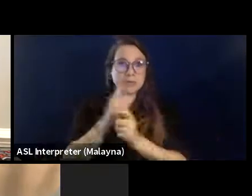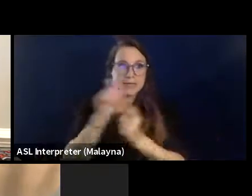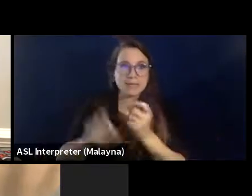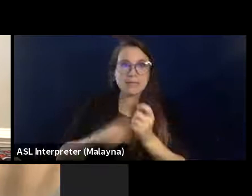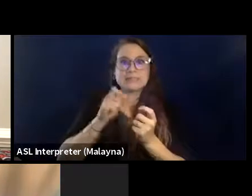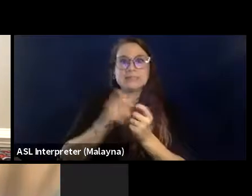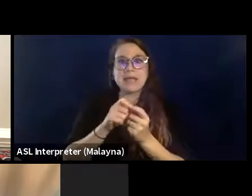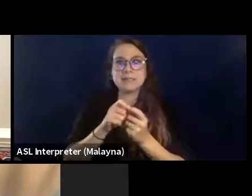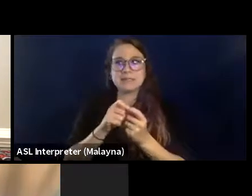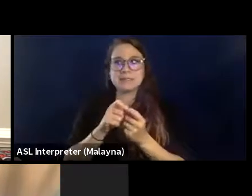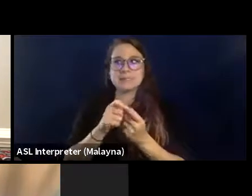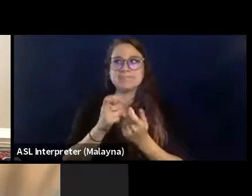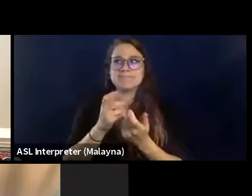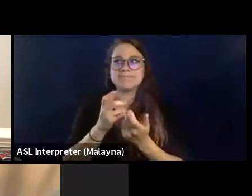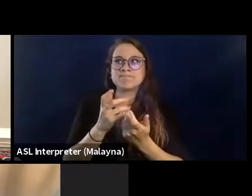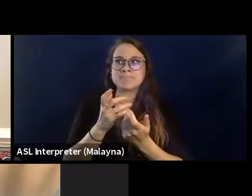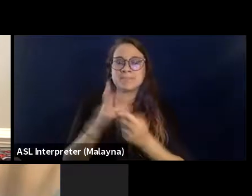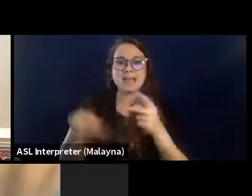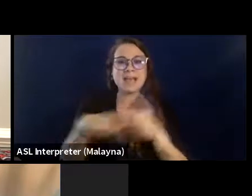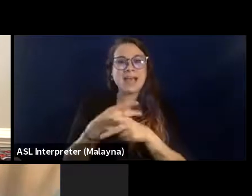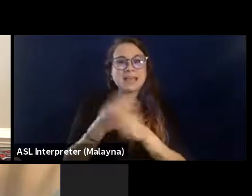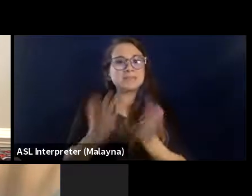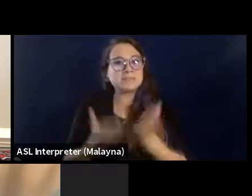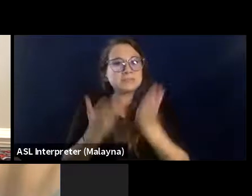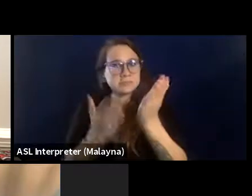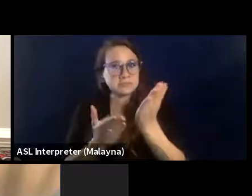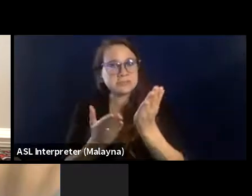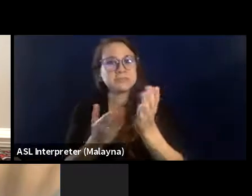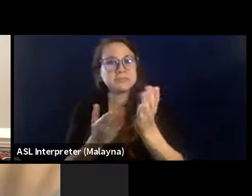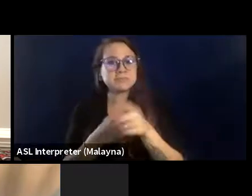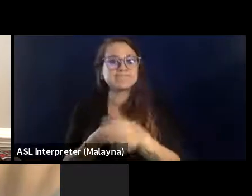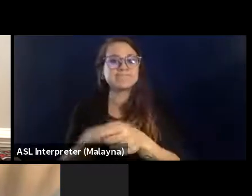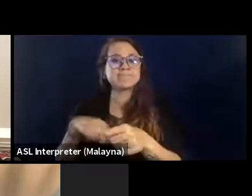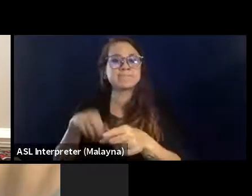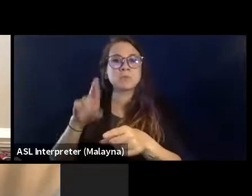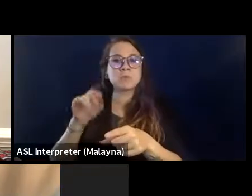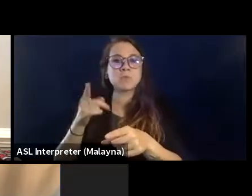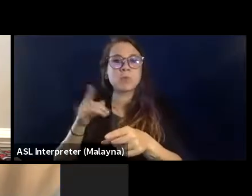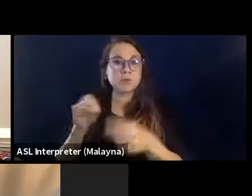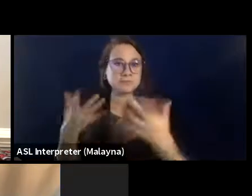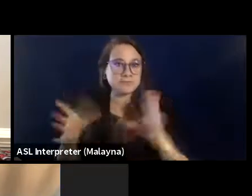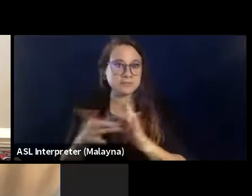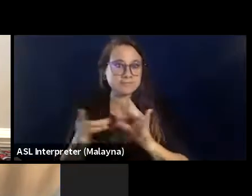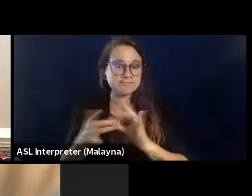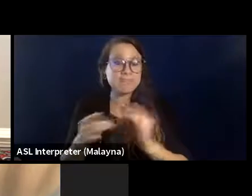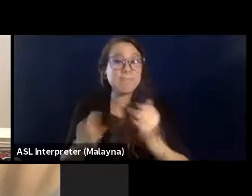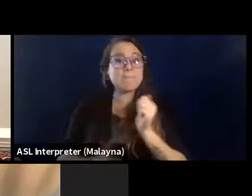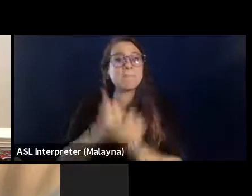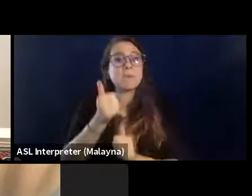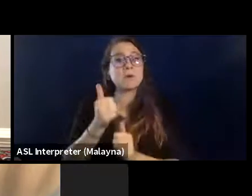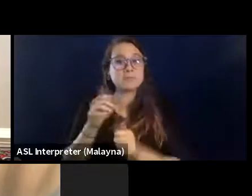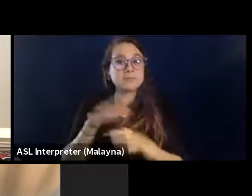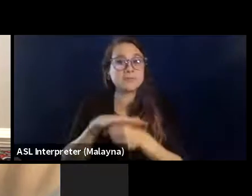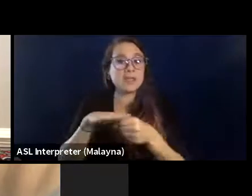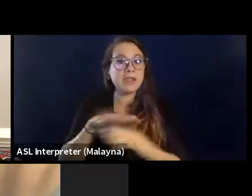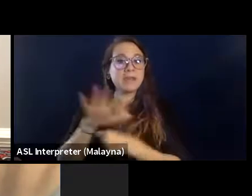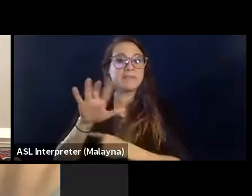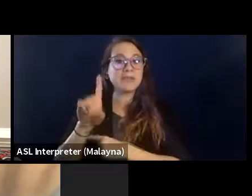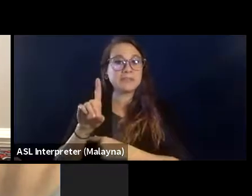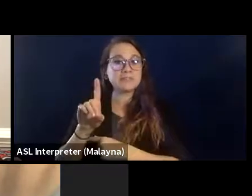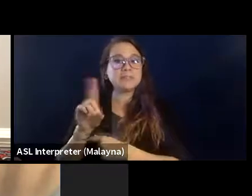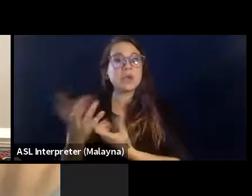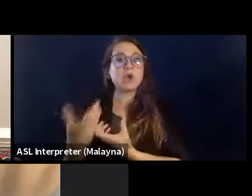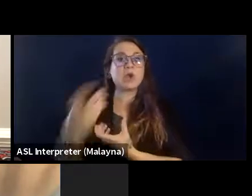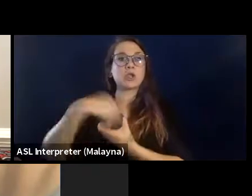of suggestions that Commissioner Rhodes has discussed. Most of the areas in 5D are included in a